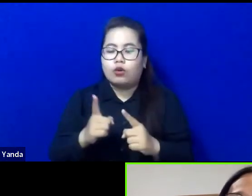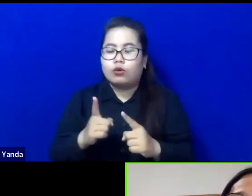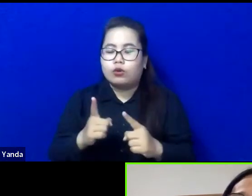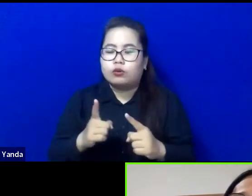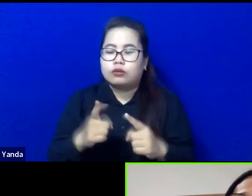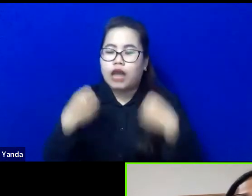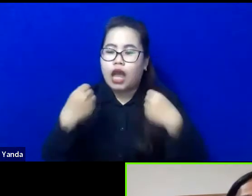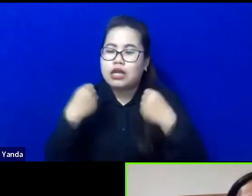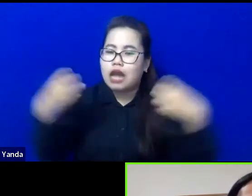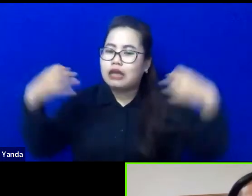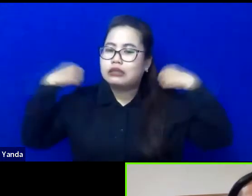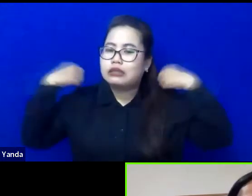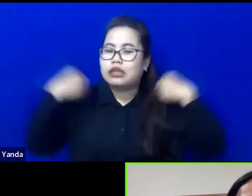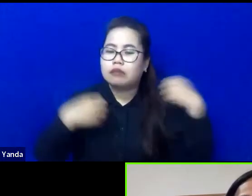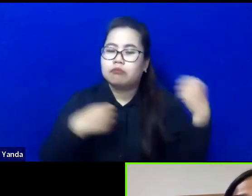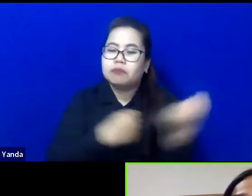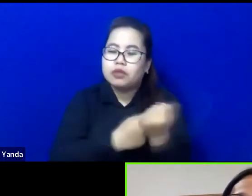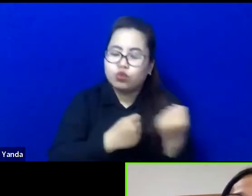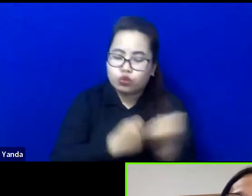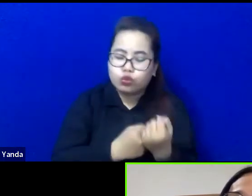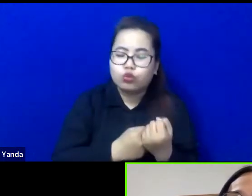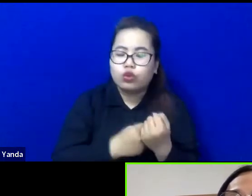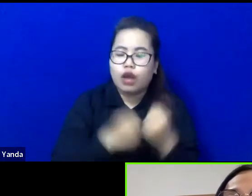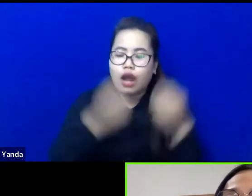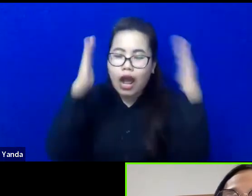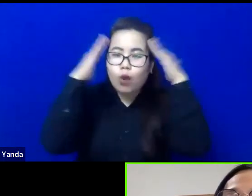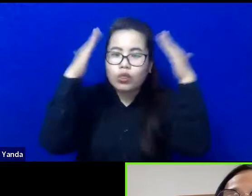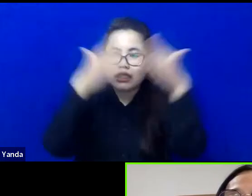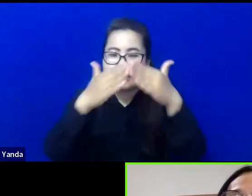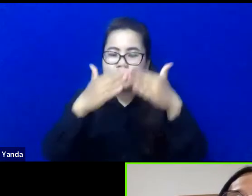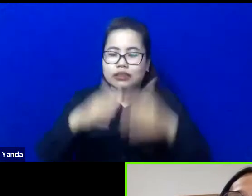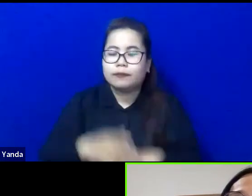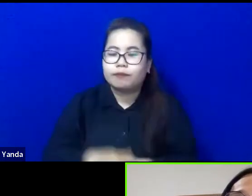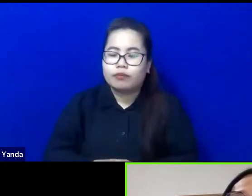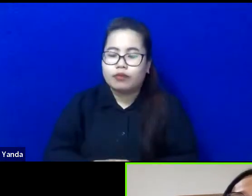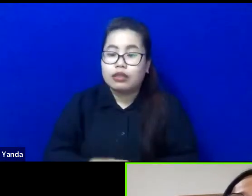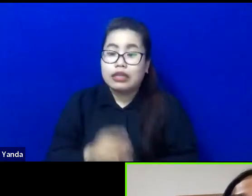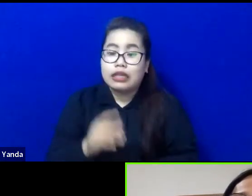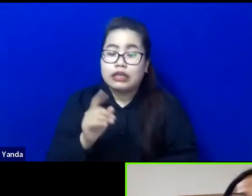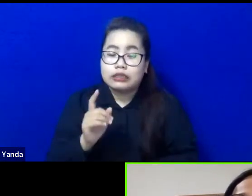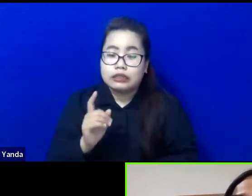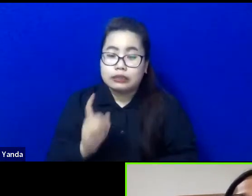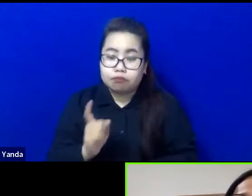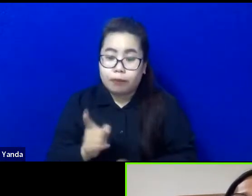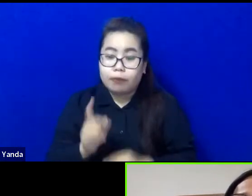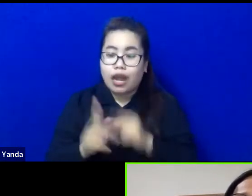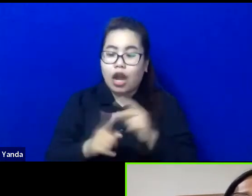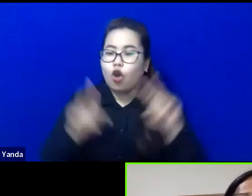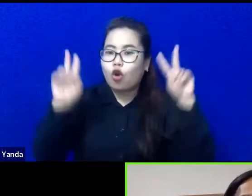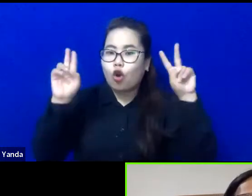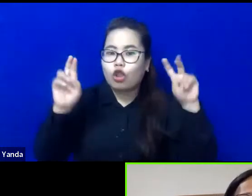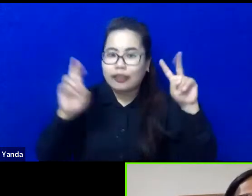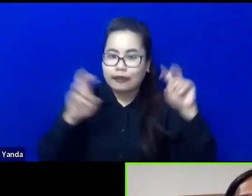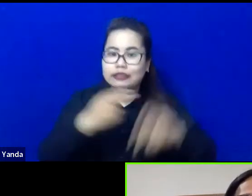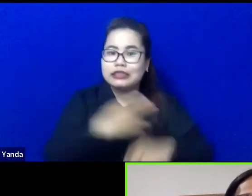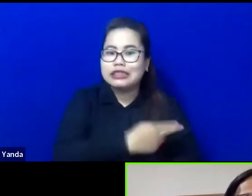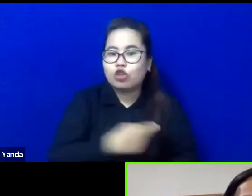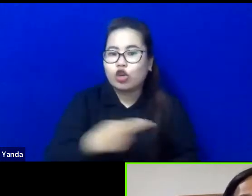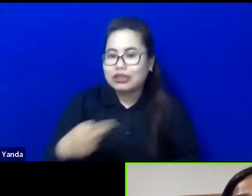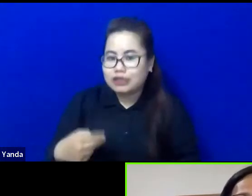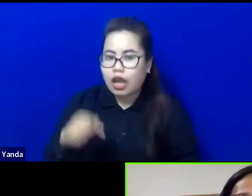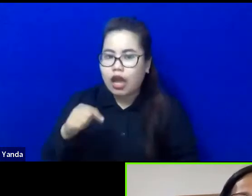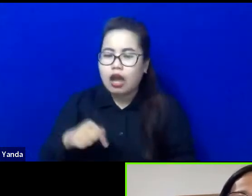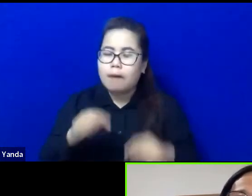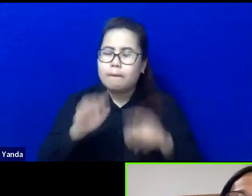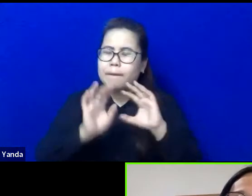And especially because in the context of Indonesia, one of the questions says that many of the children with autism, they are not out